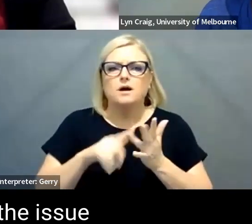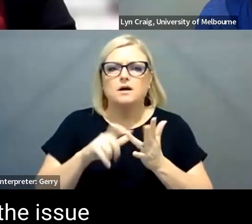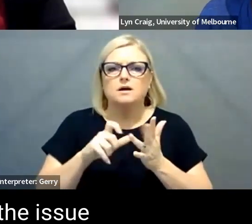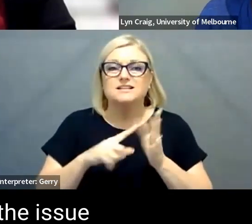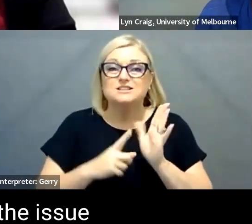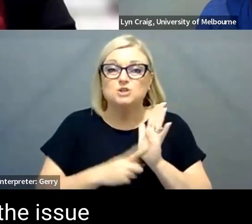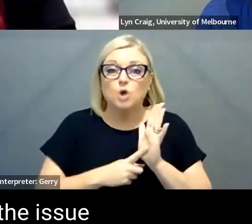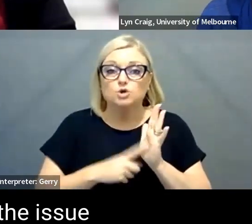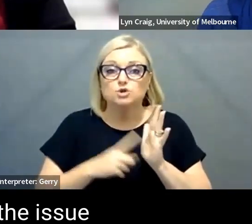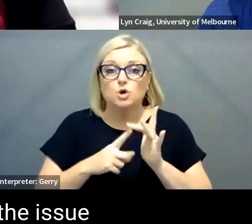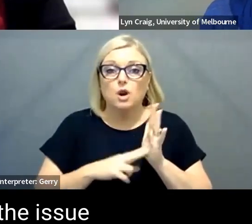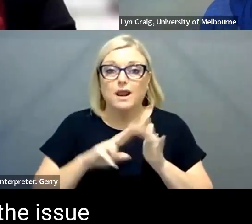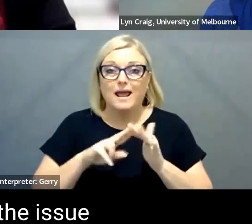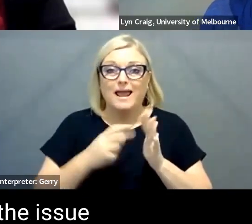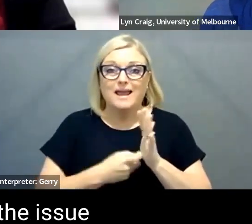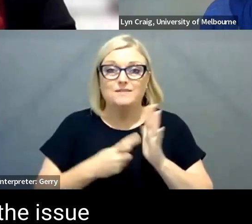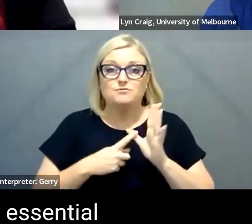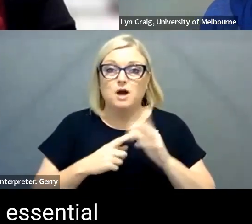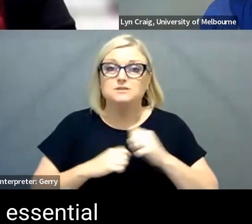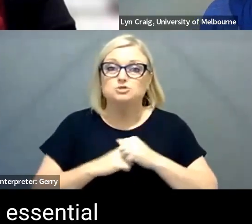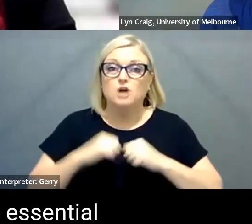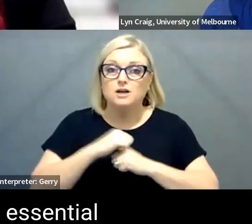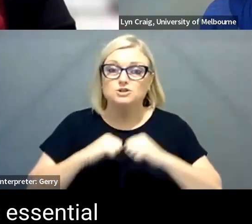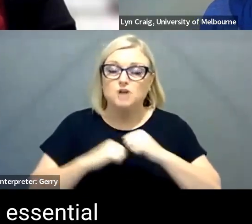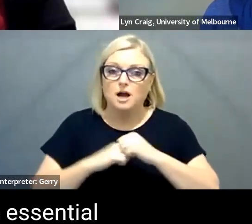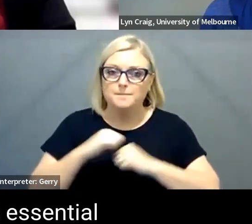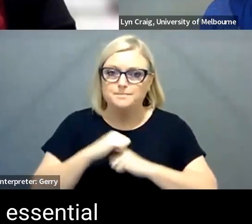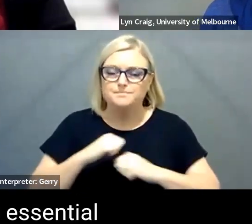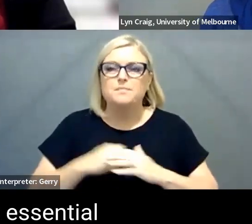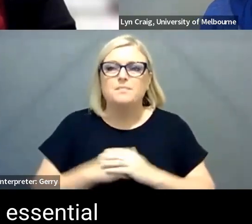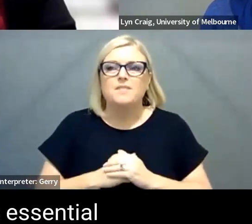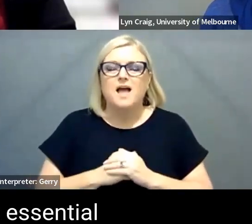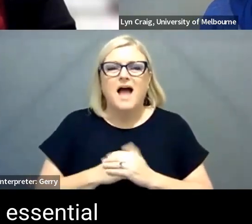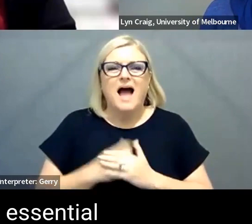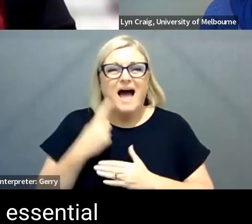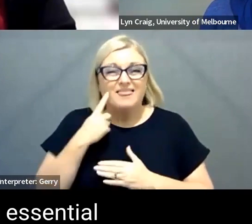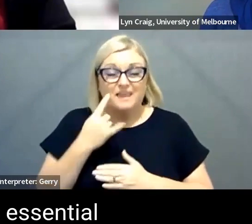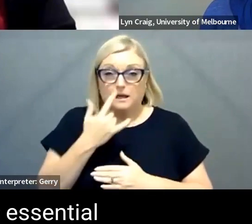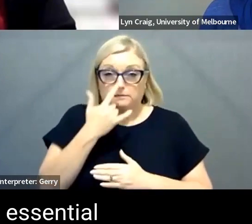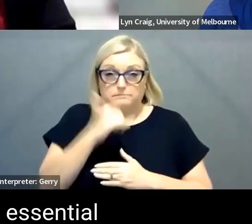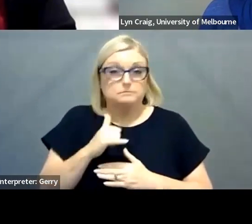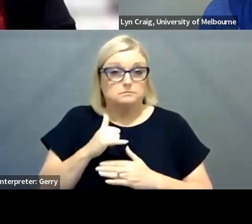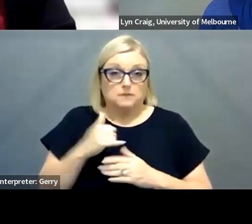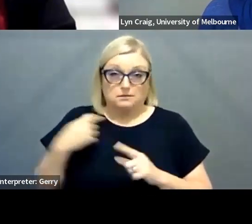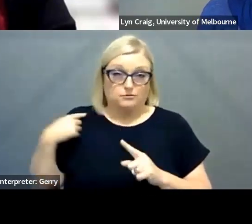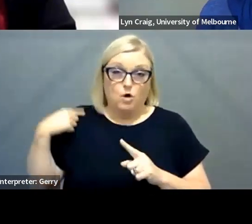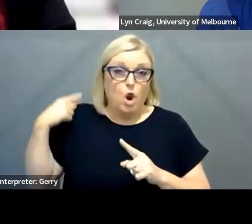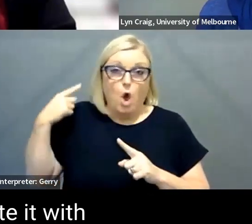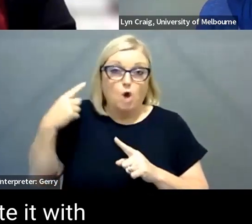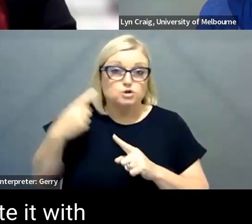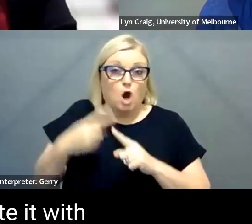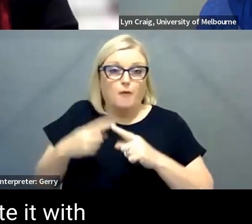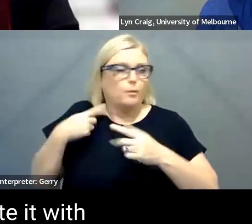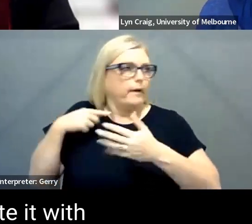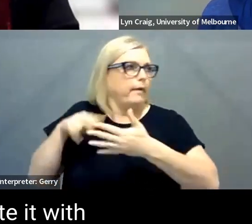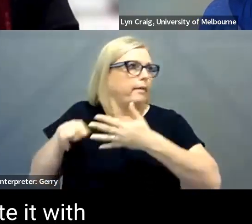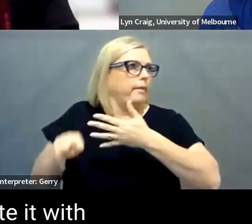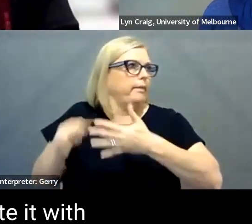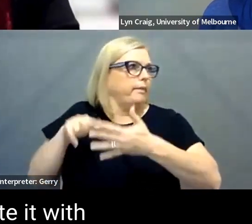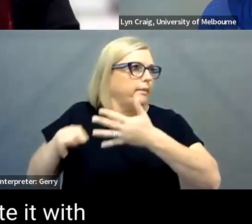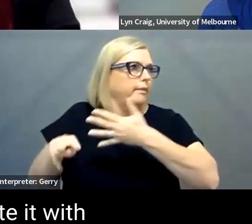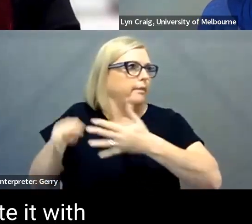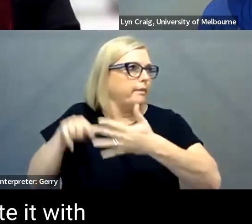of the issue is the long-time invisibility of the absolute essential nature of what care is. And you can equate it